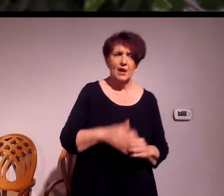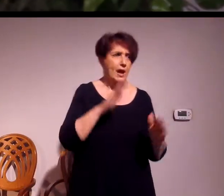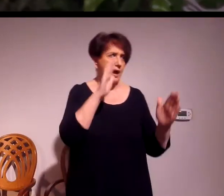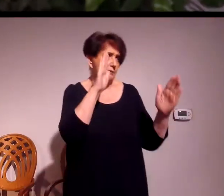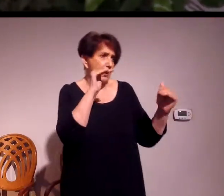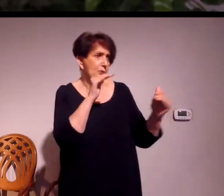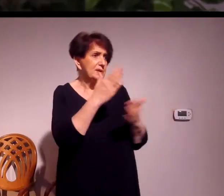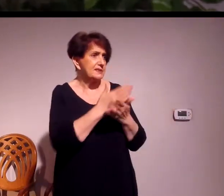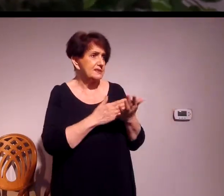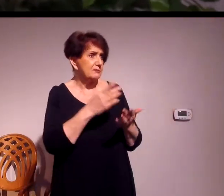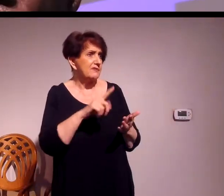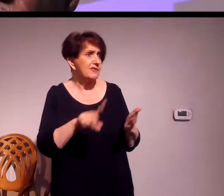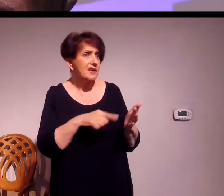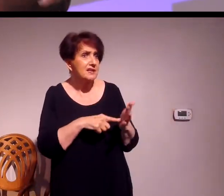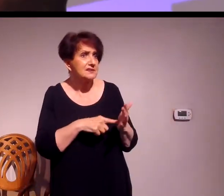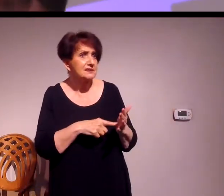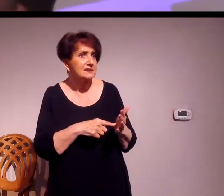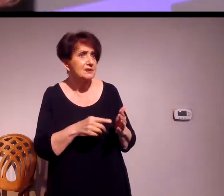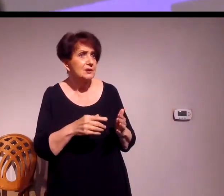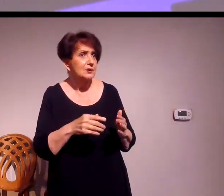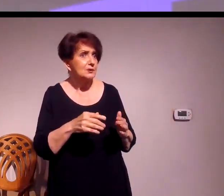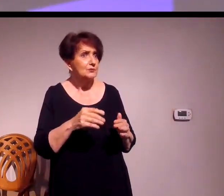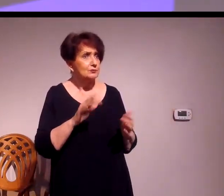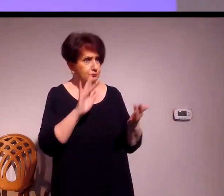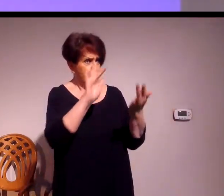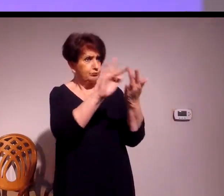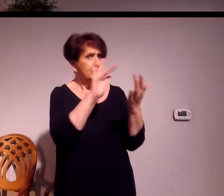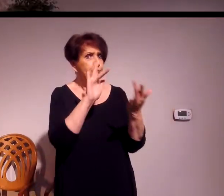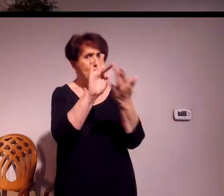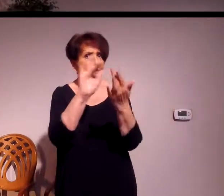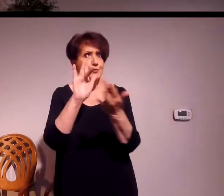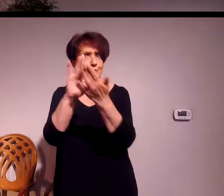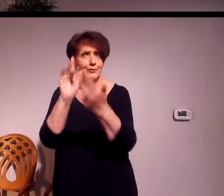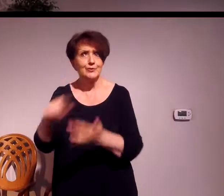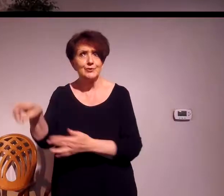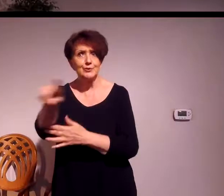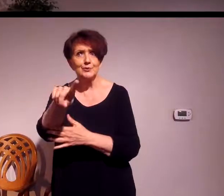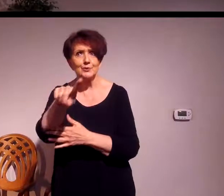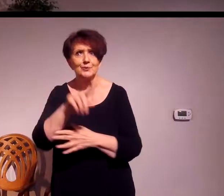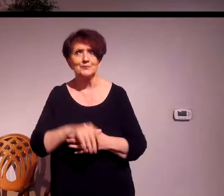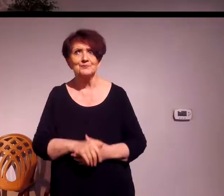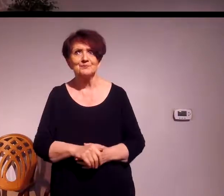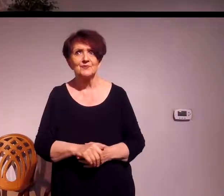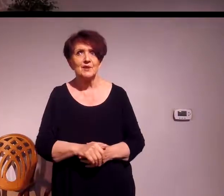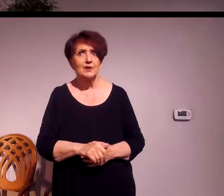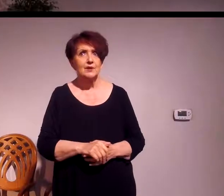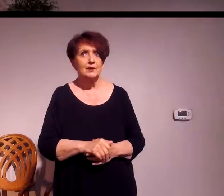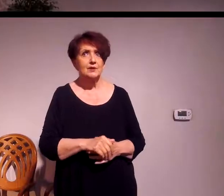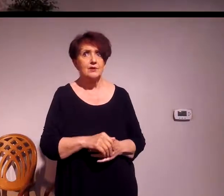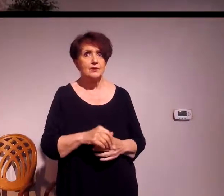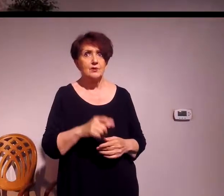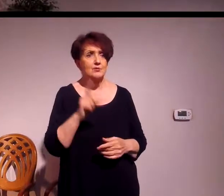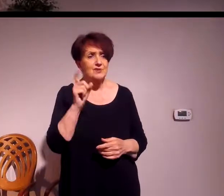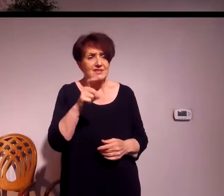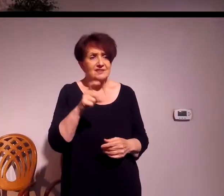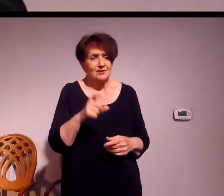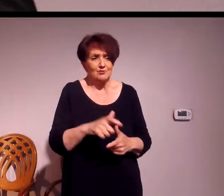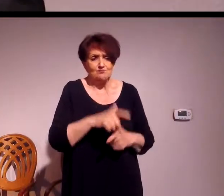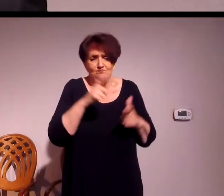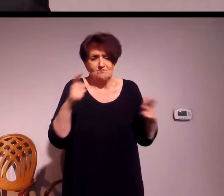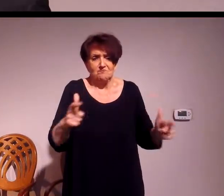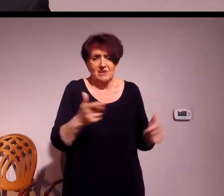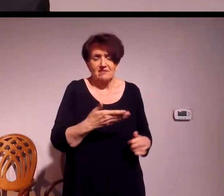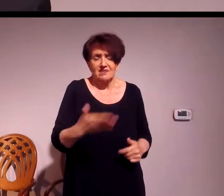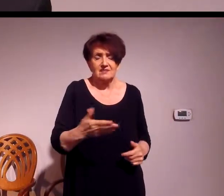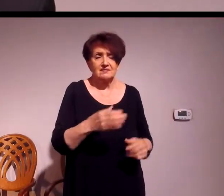will rub off on you. You don't have to do big things to make peace in the world or to make the world a nicer place. It's